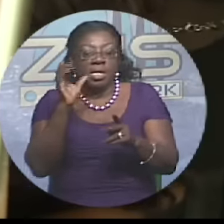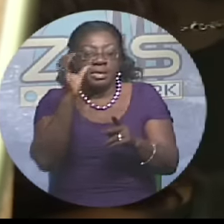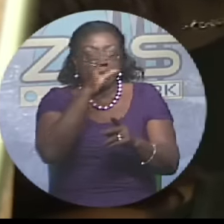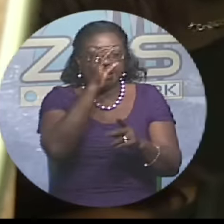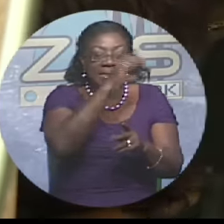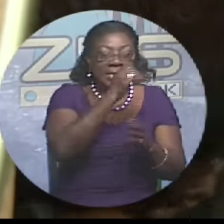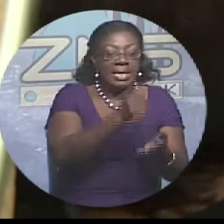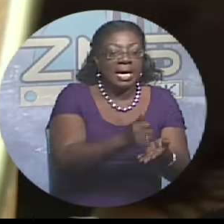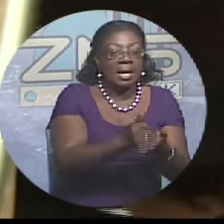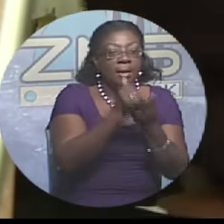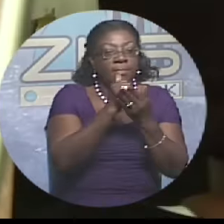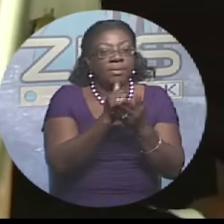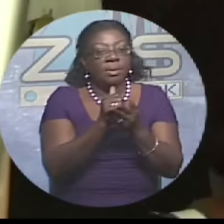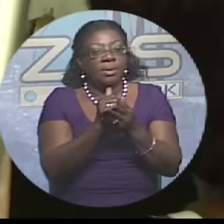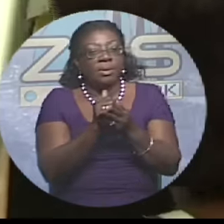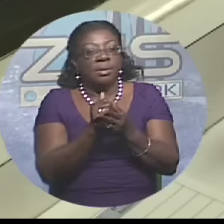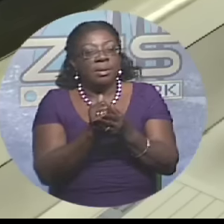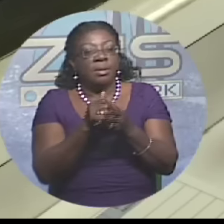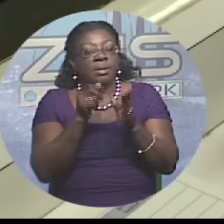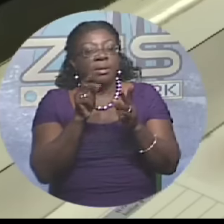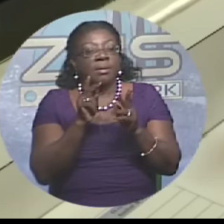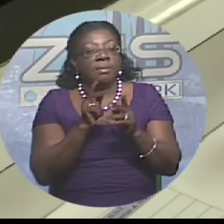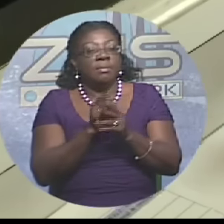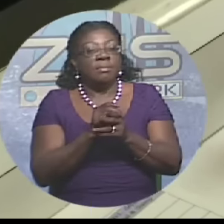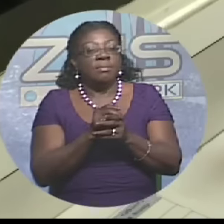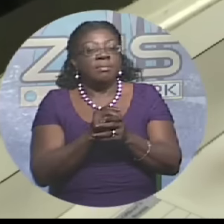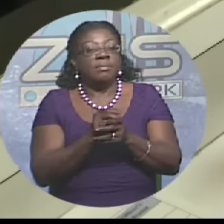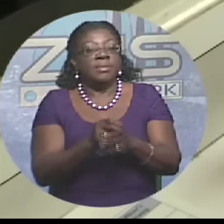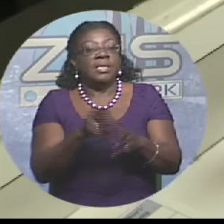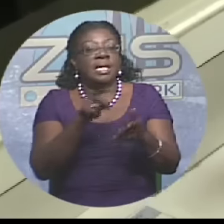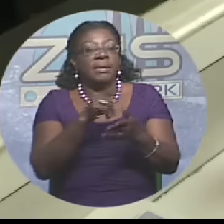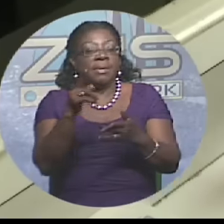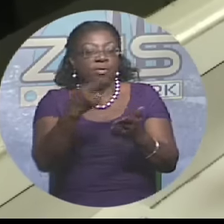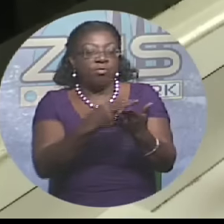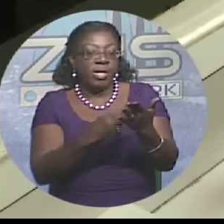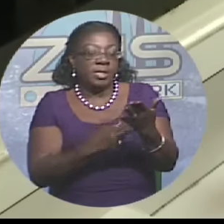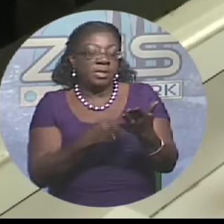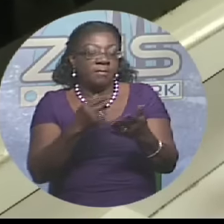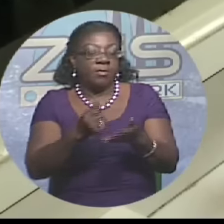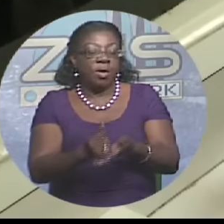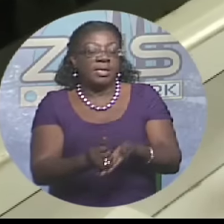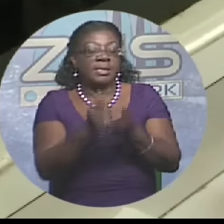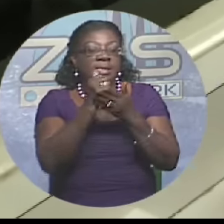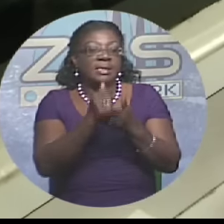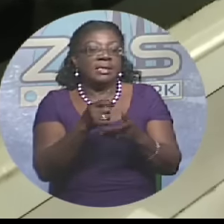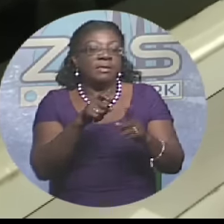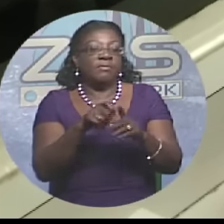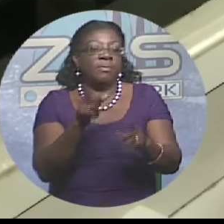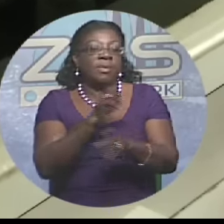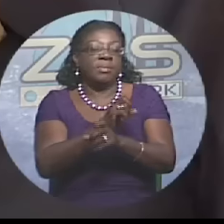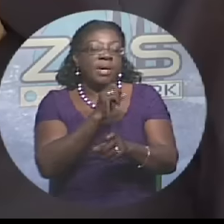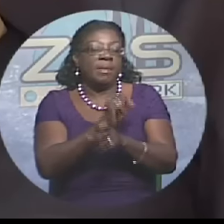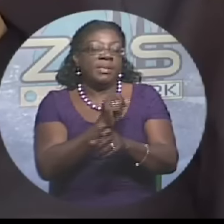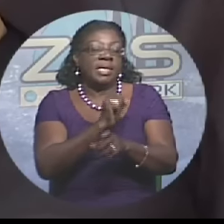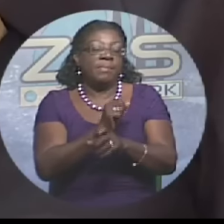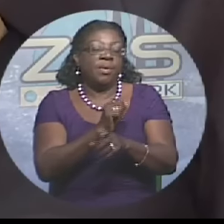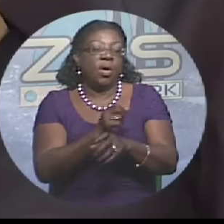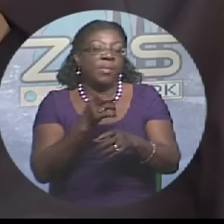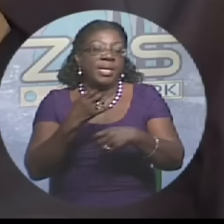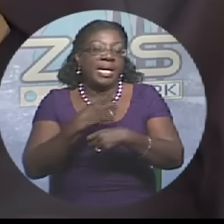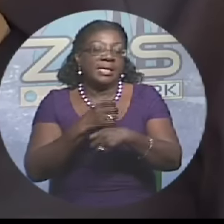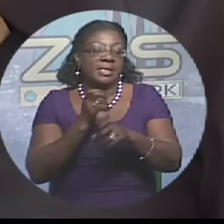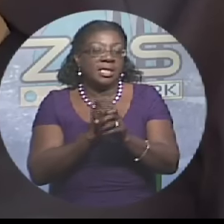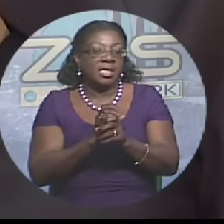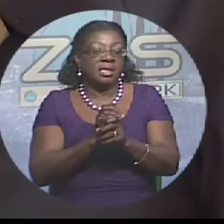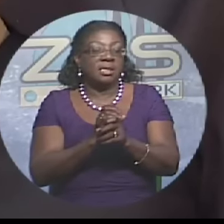after the next, the former resort workers showed up to register for assistance with the Bahamas Employment Exchange. Exercise